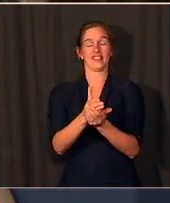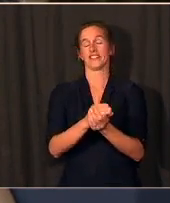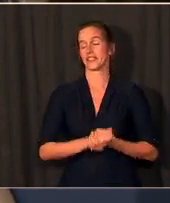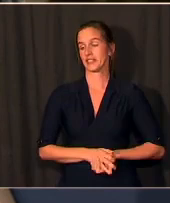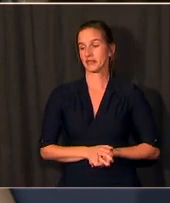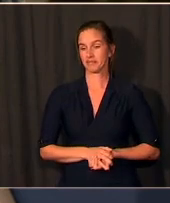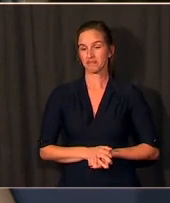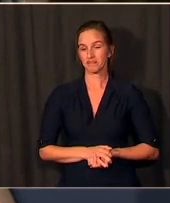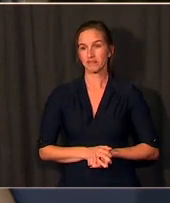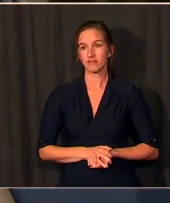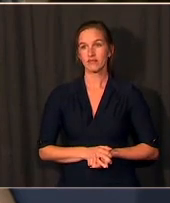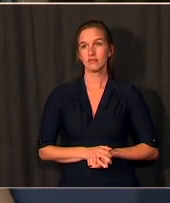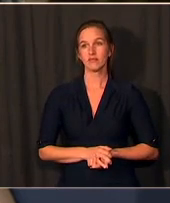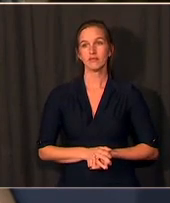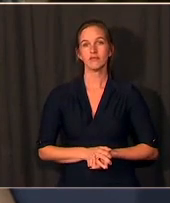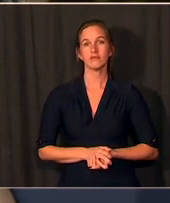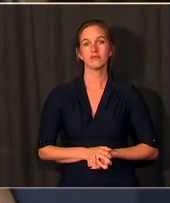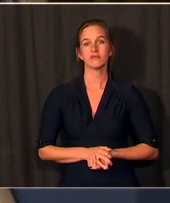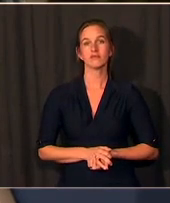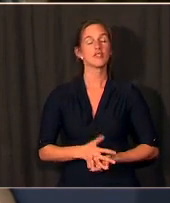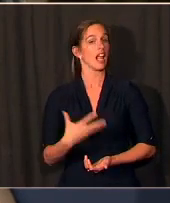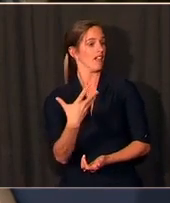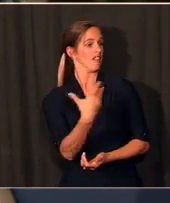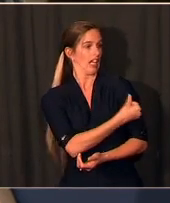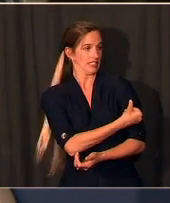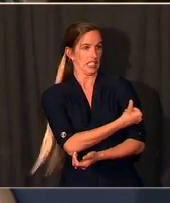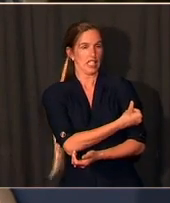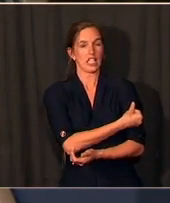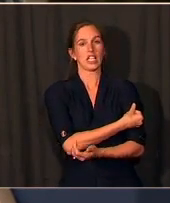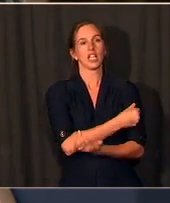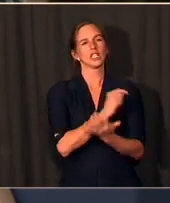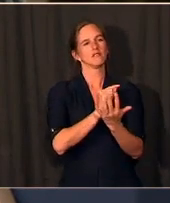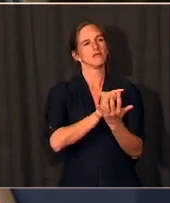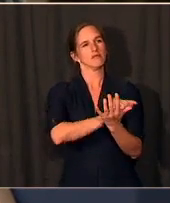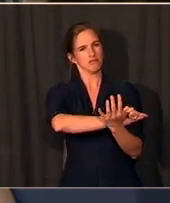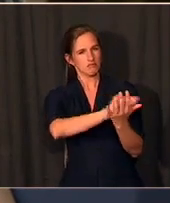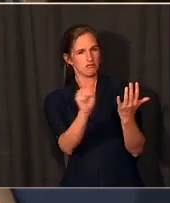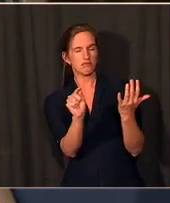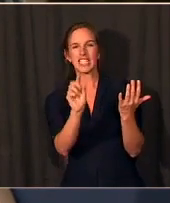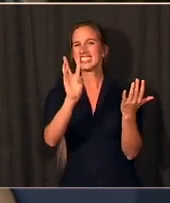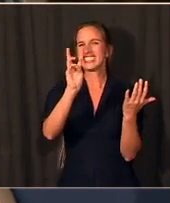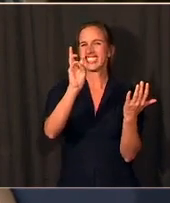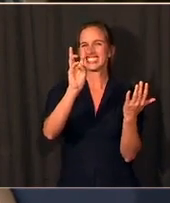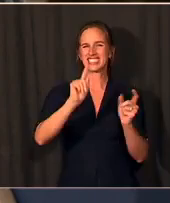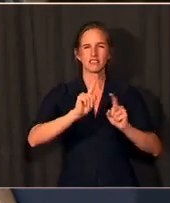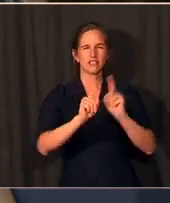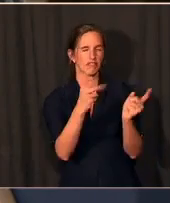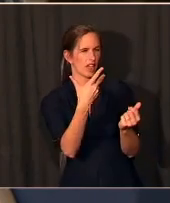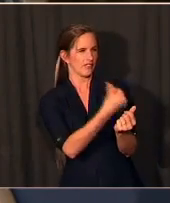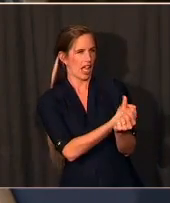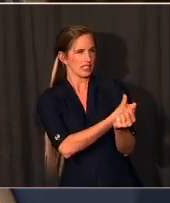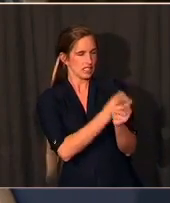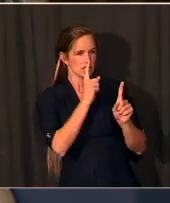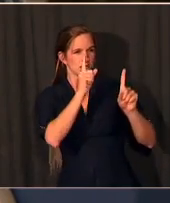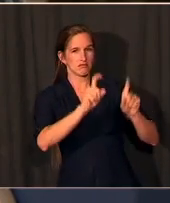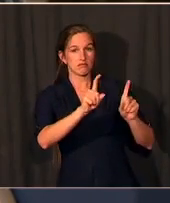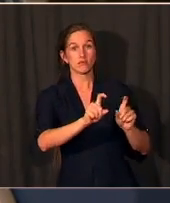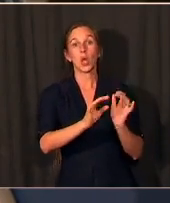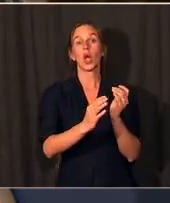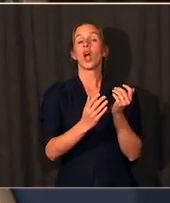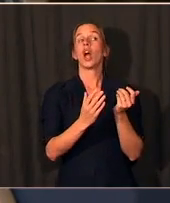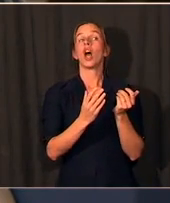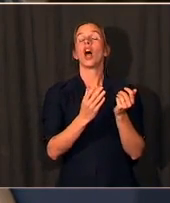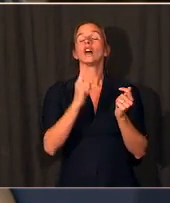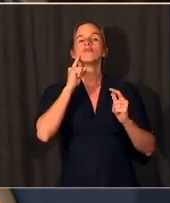we've selected a portfolio of 6 vaccines using 3 different platform technologies, and we elected to have 2 vaccines from